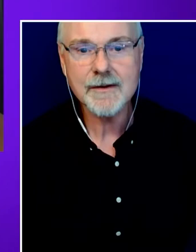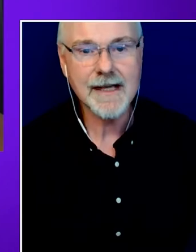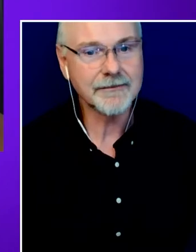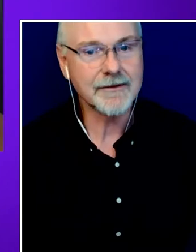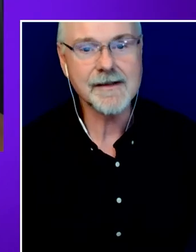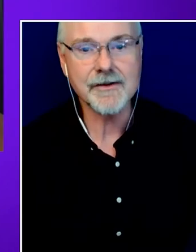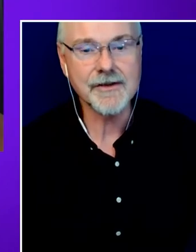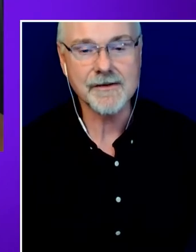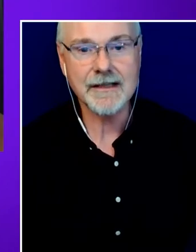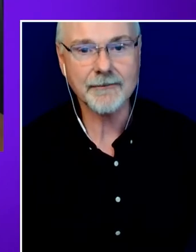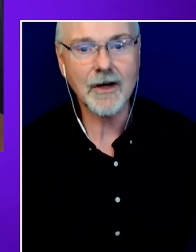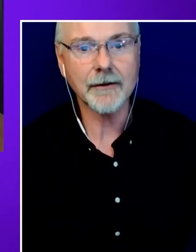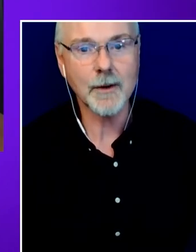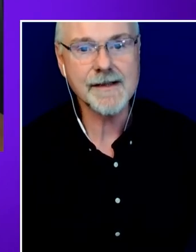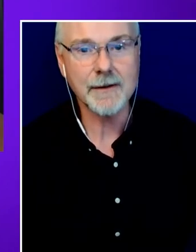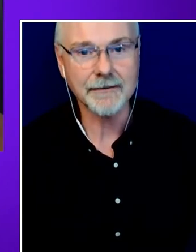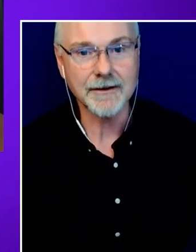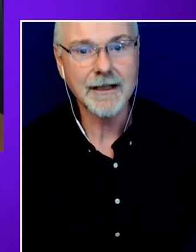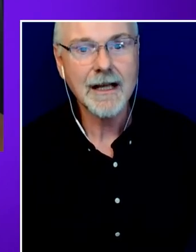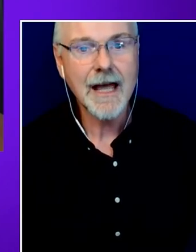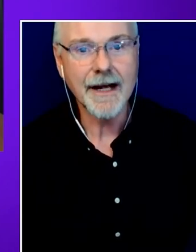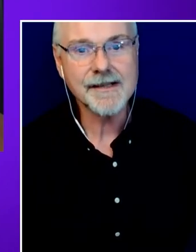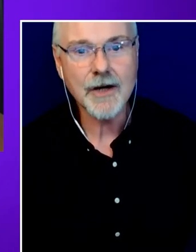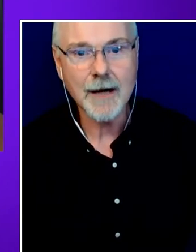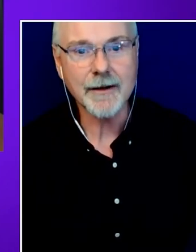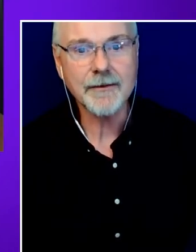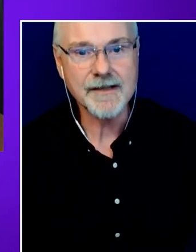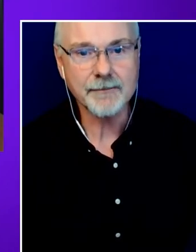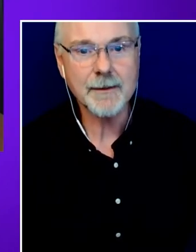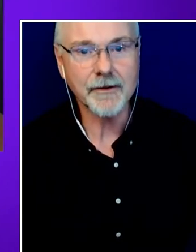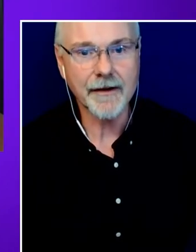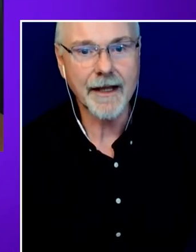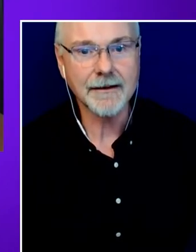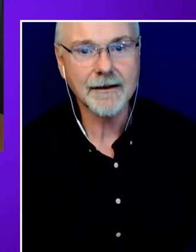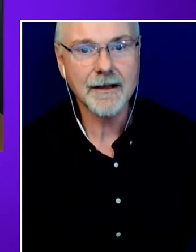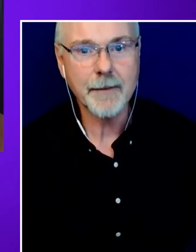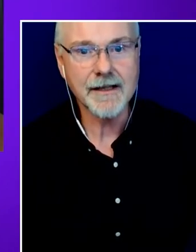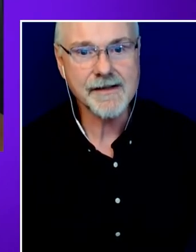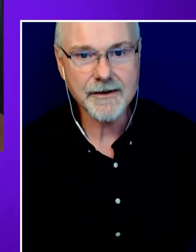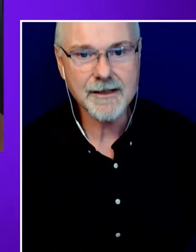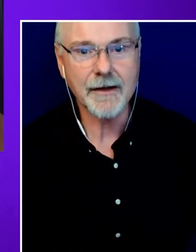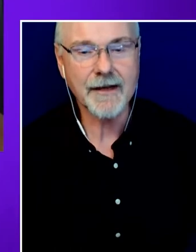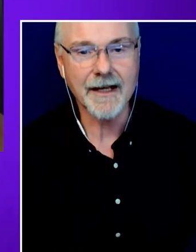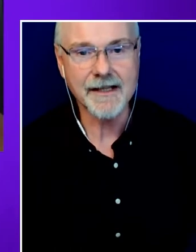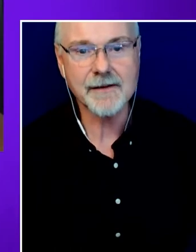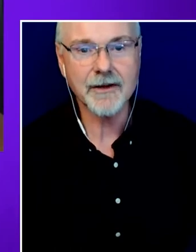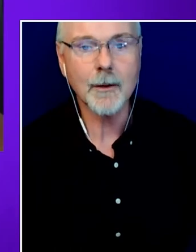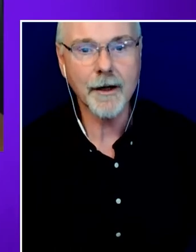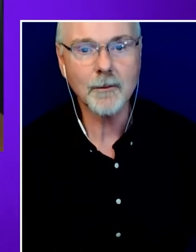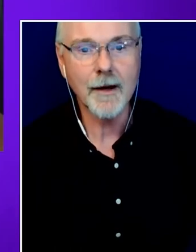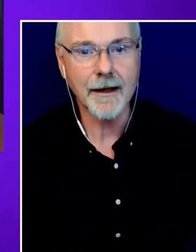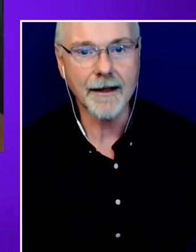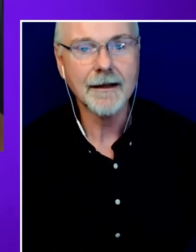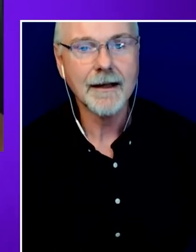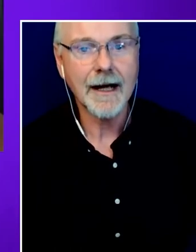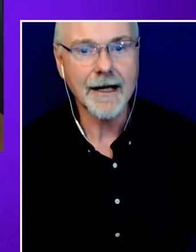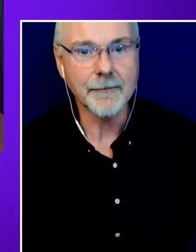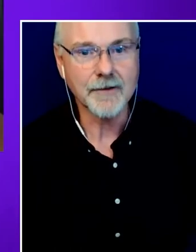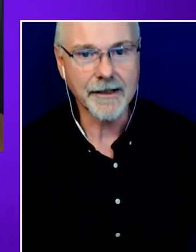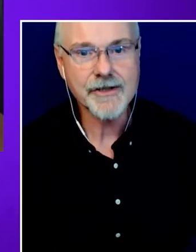no deaf researchers involved whatsoever. And it's common for deaf people to then be concerned about that. It's a very